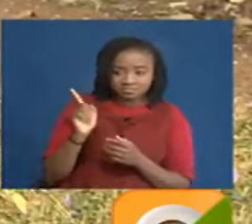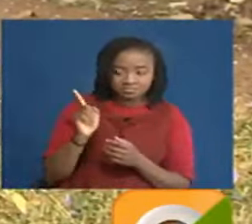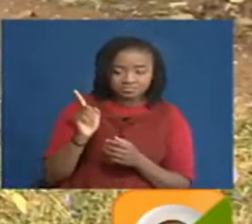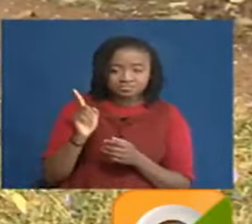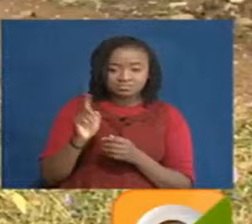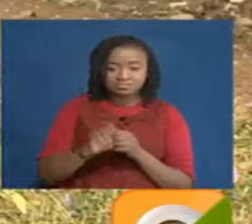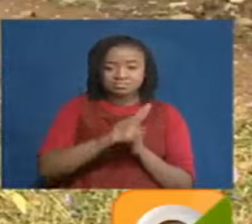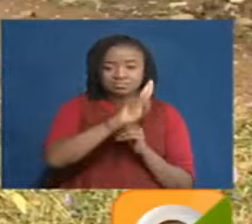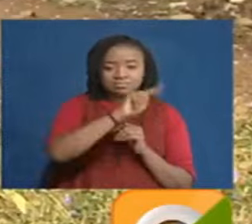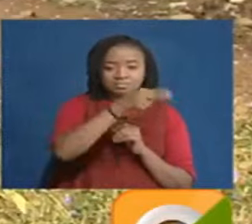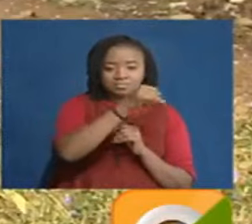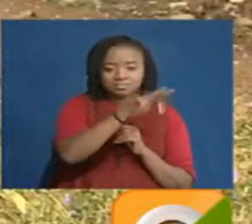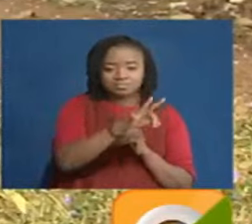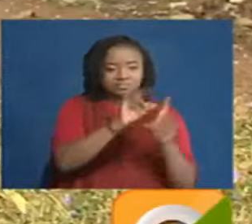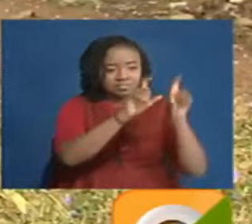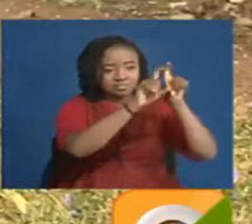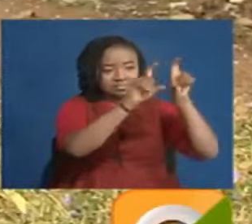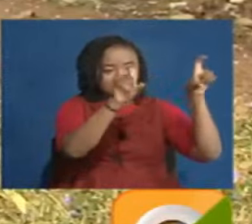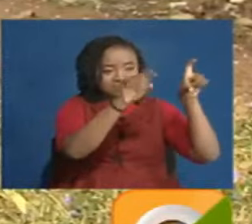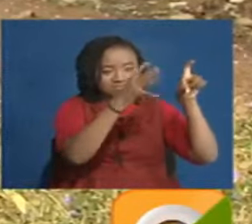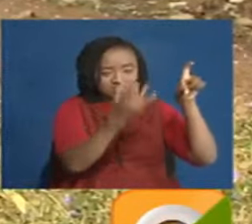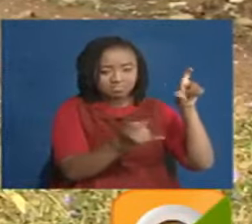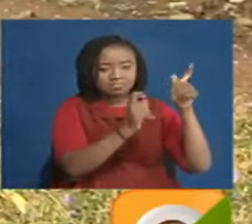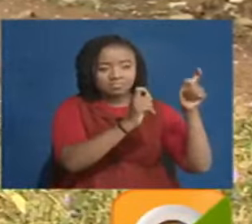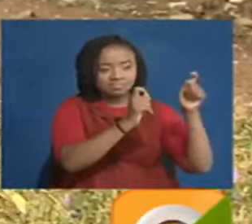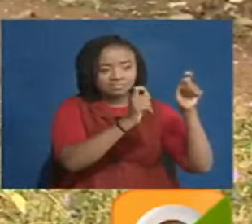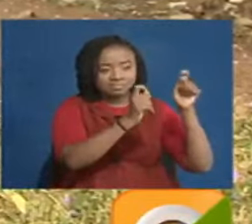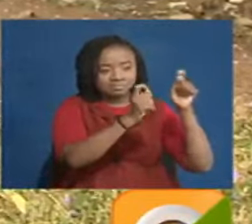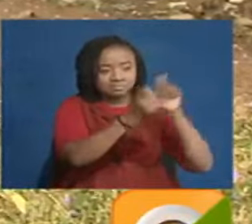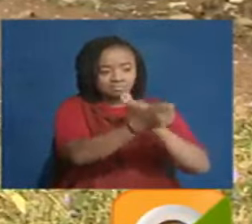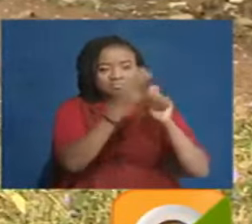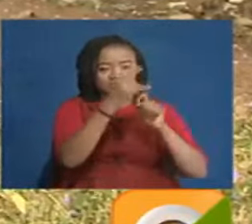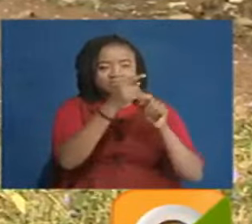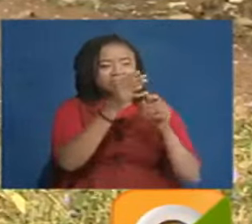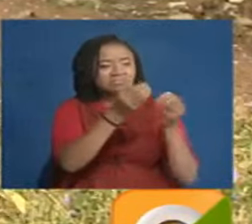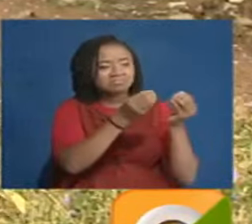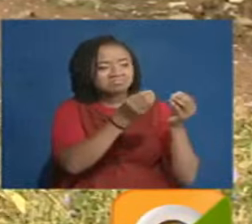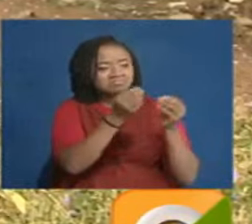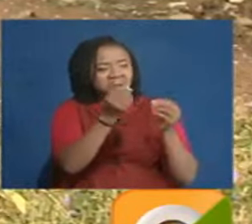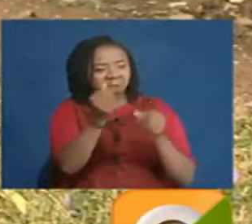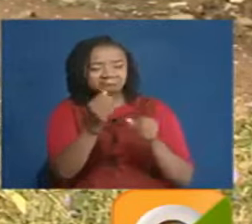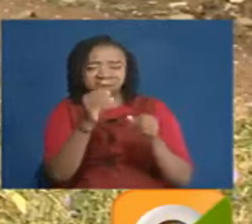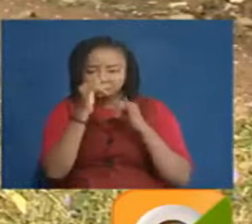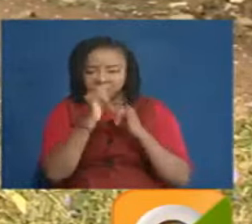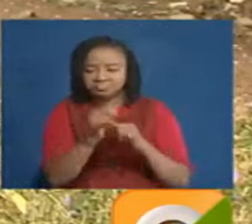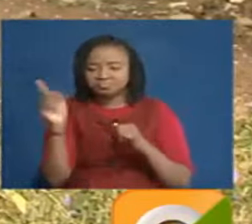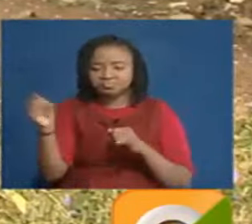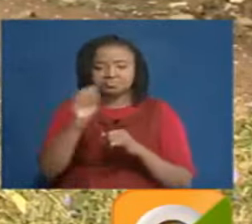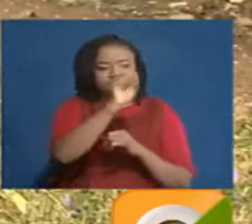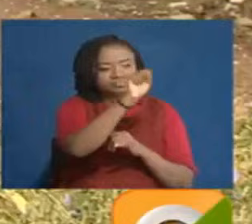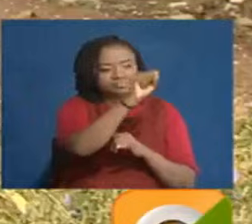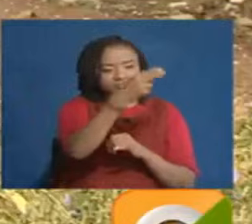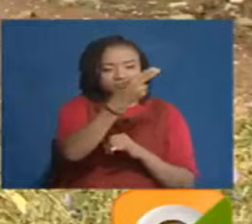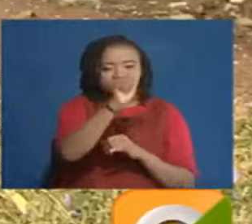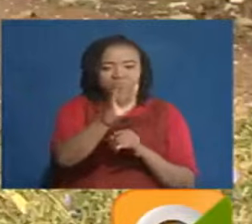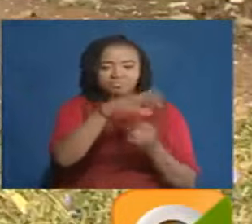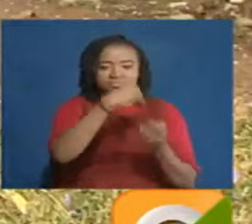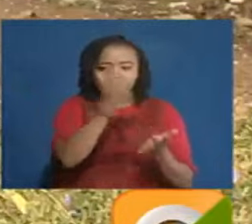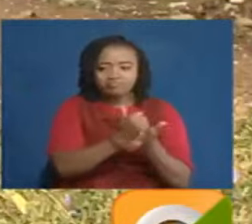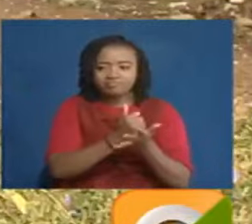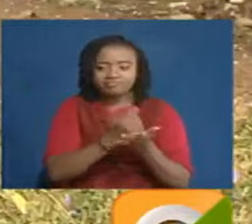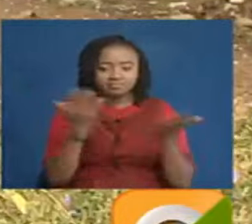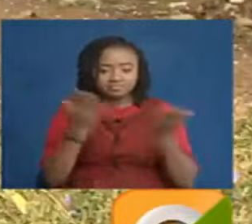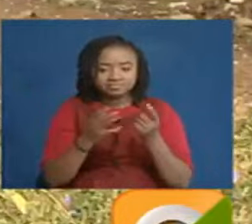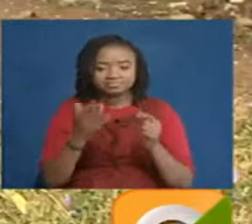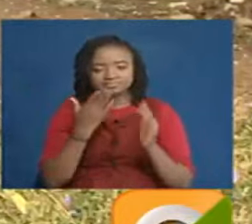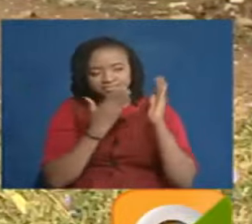Hill, Nairobi, signifying the end of an era and the beginning of a new one. SHA offices will now be housed